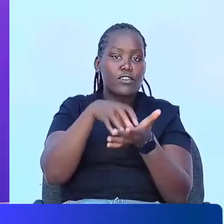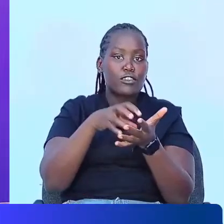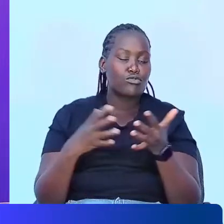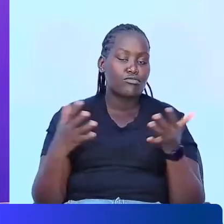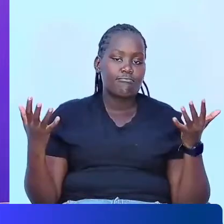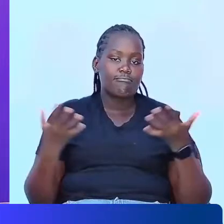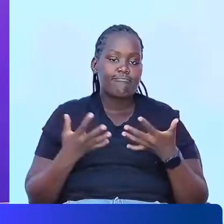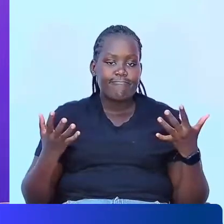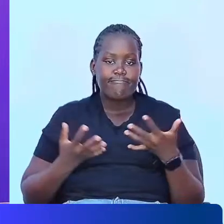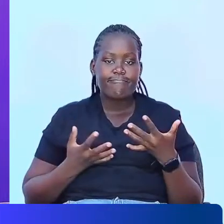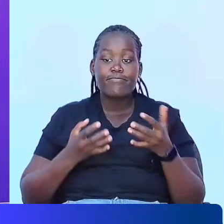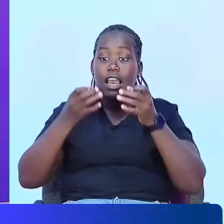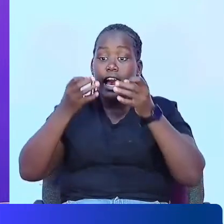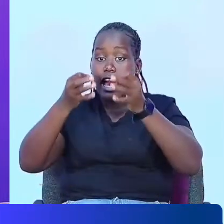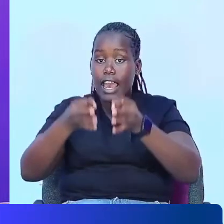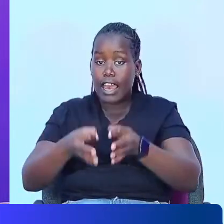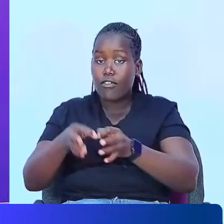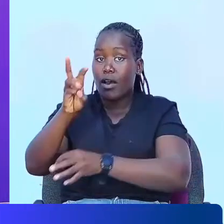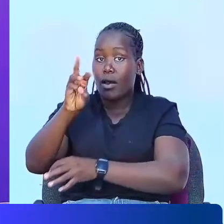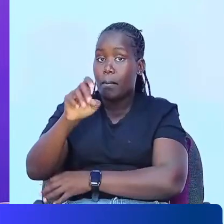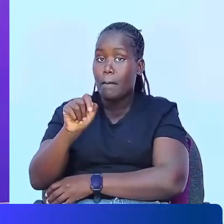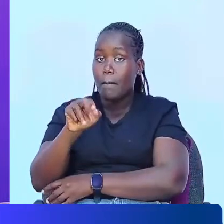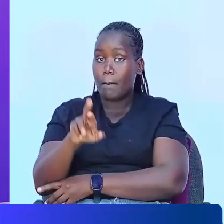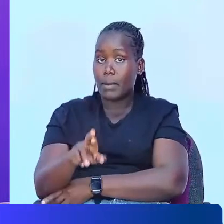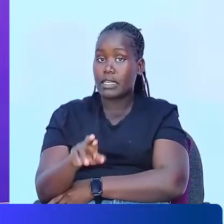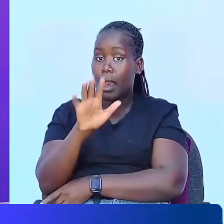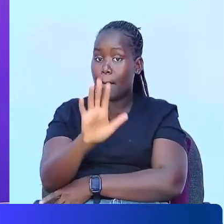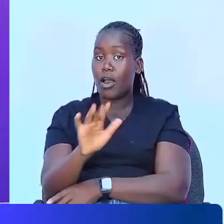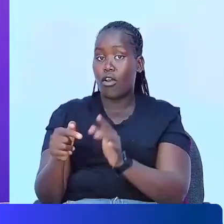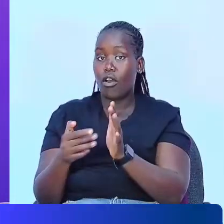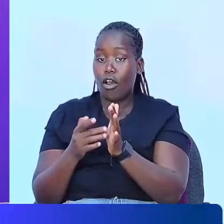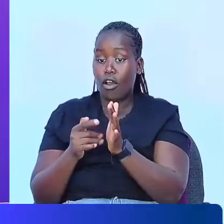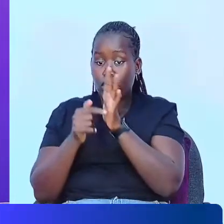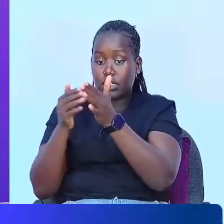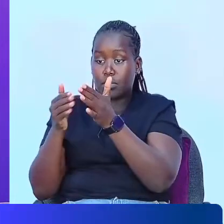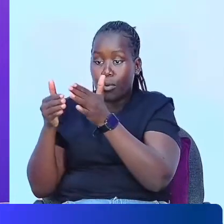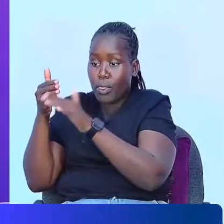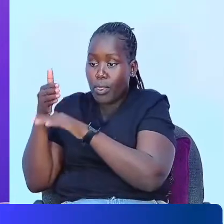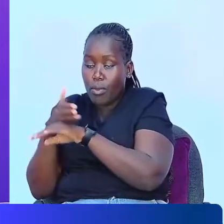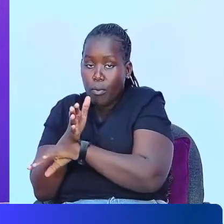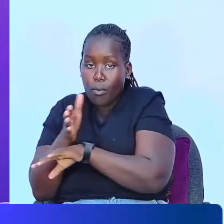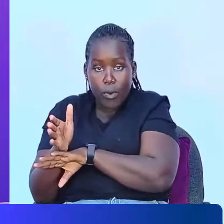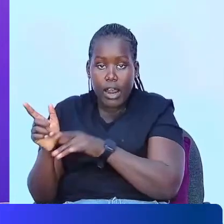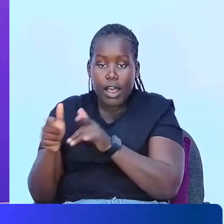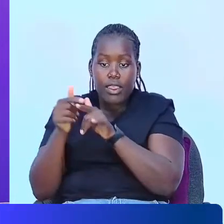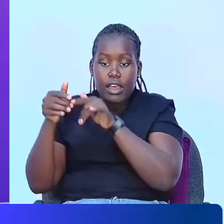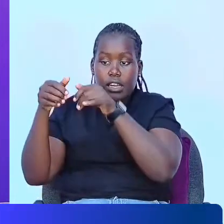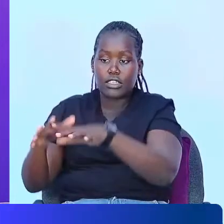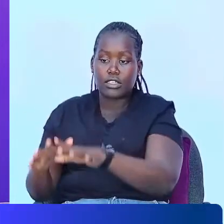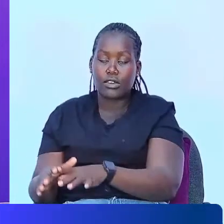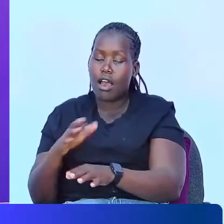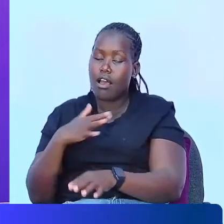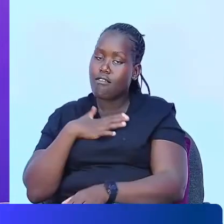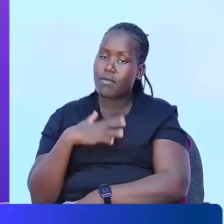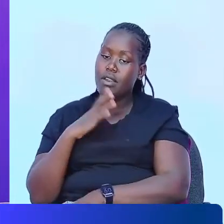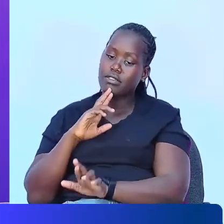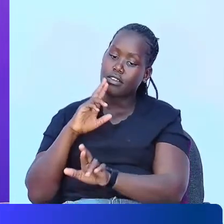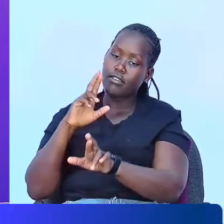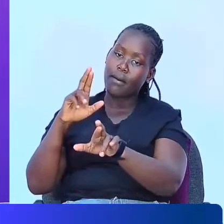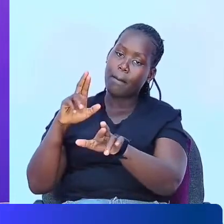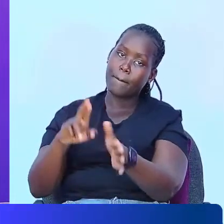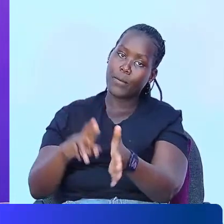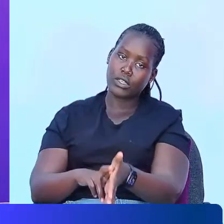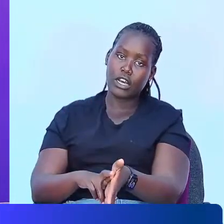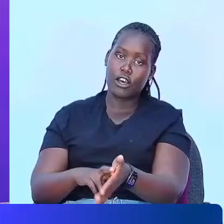where if your meter, for example, you are conned and your meter is lost, please report to the office. The